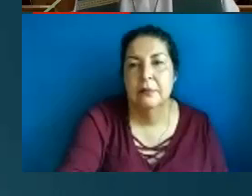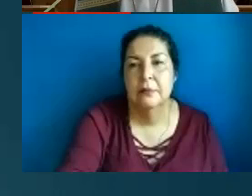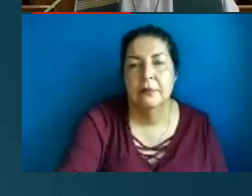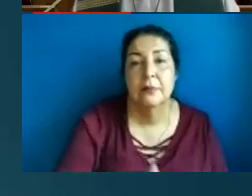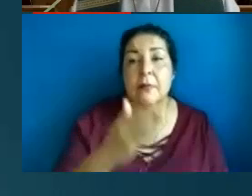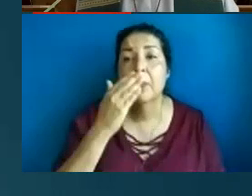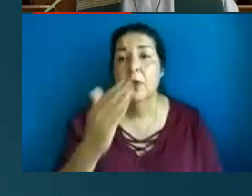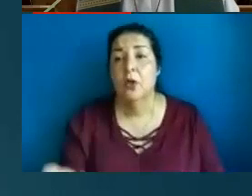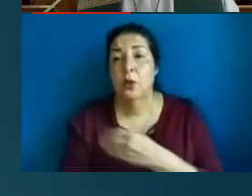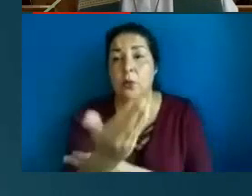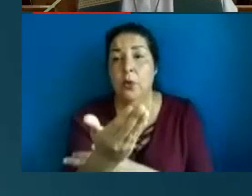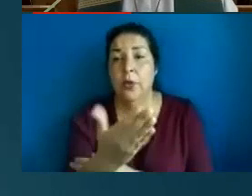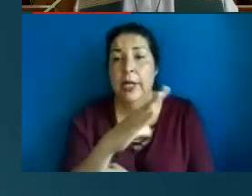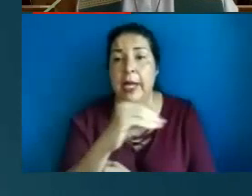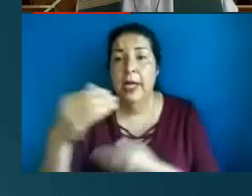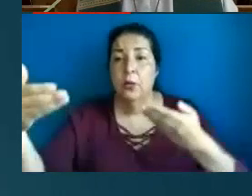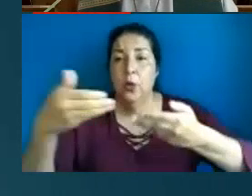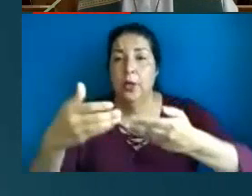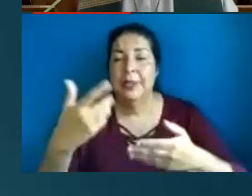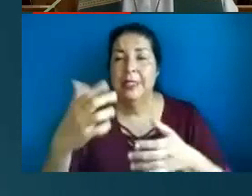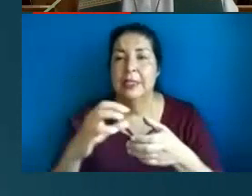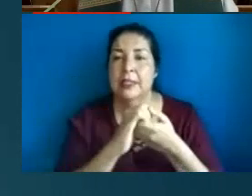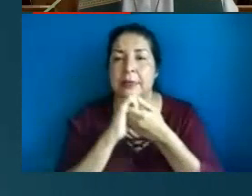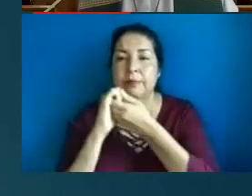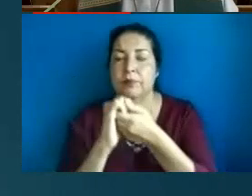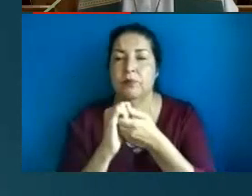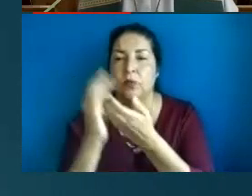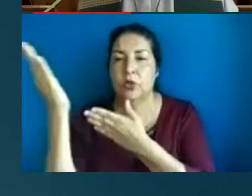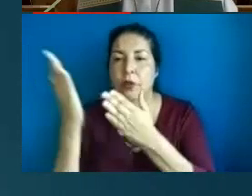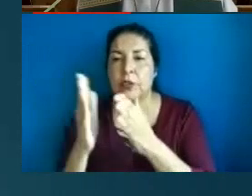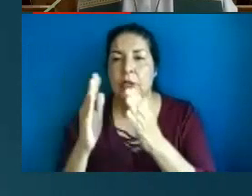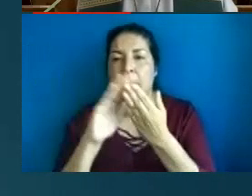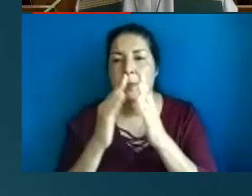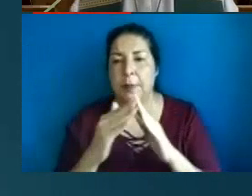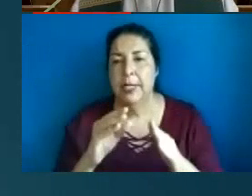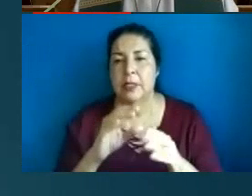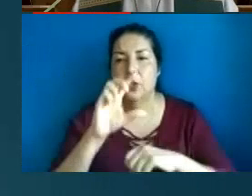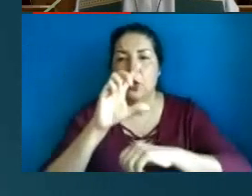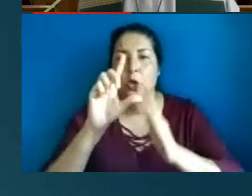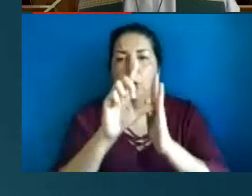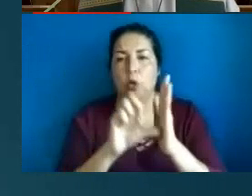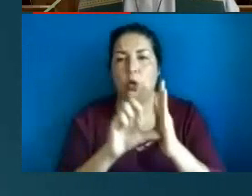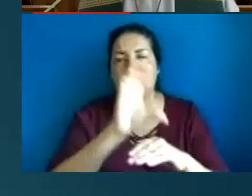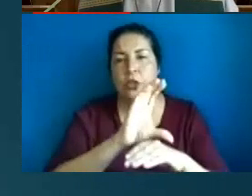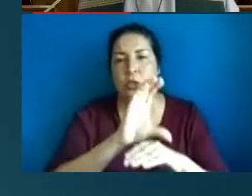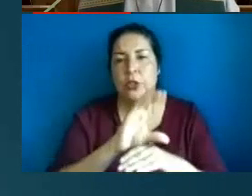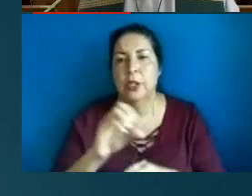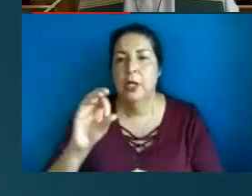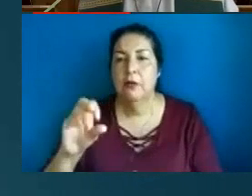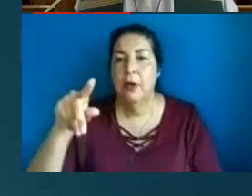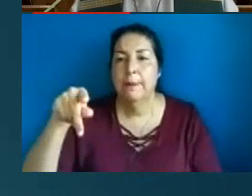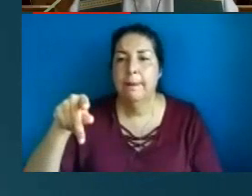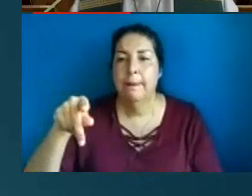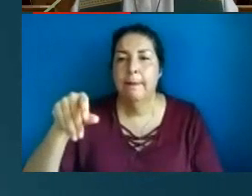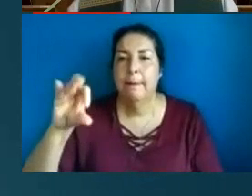Good morning and welcome. This is the joint service of Peace Lutheran Church of Pico Rivera and St. John's Lutheran Church of